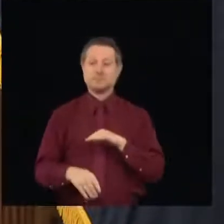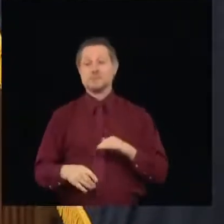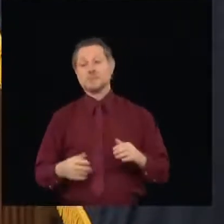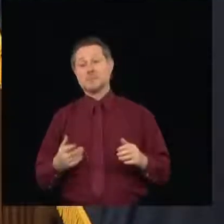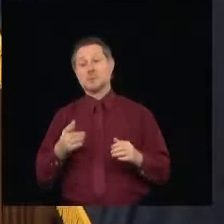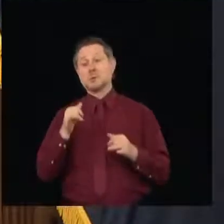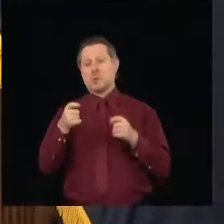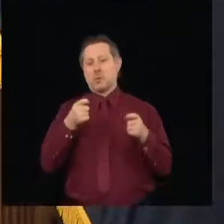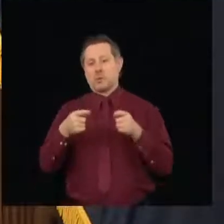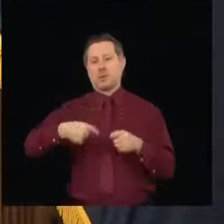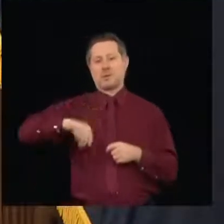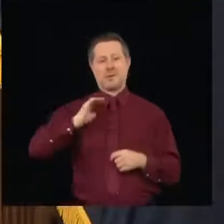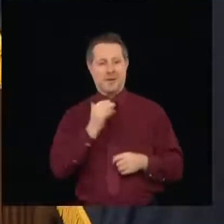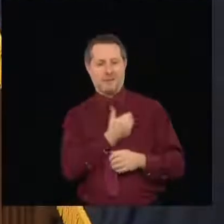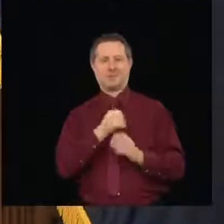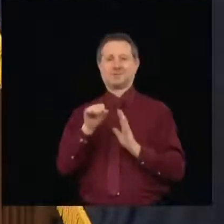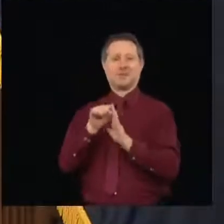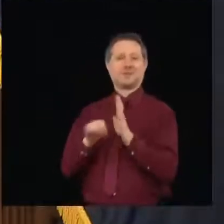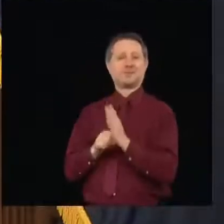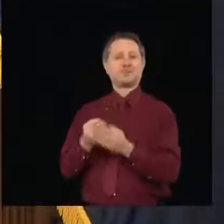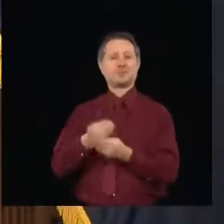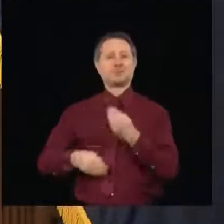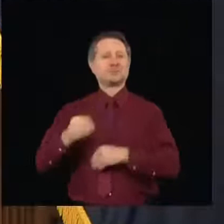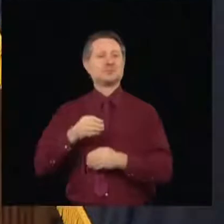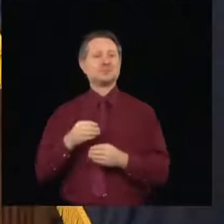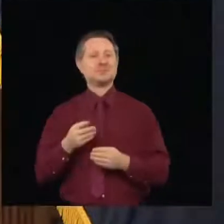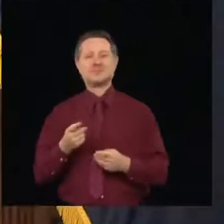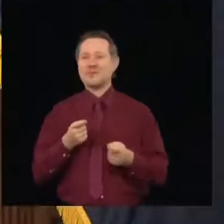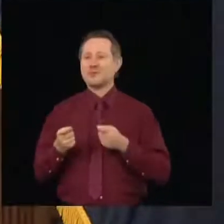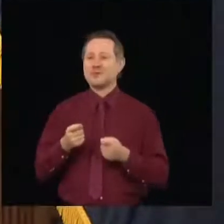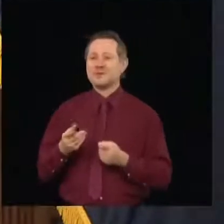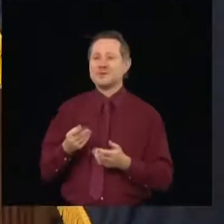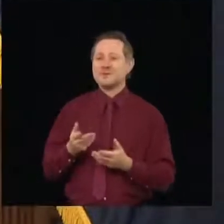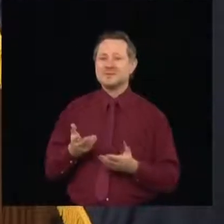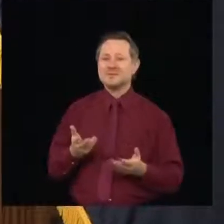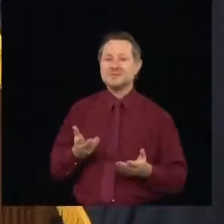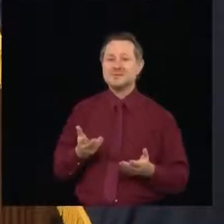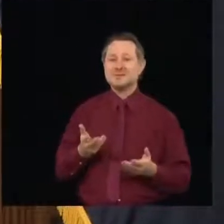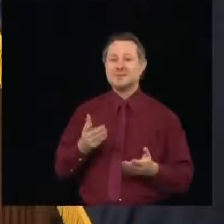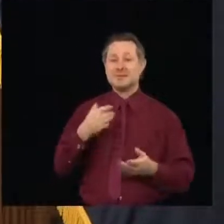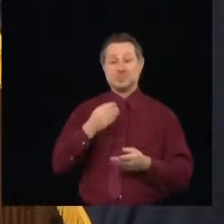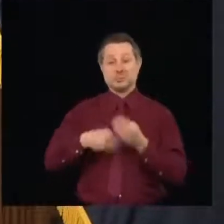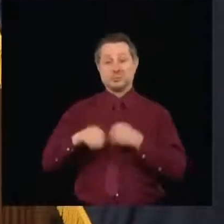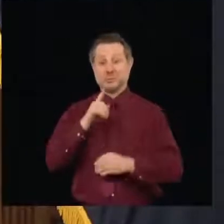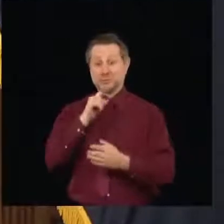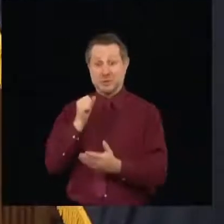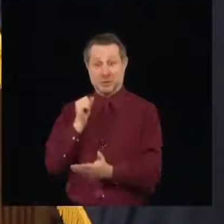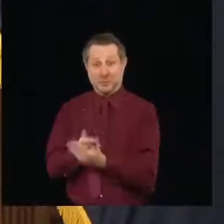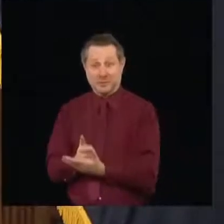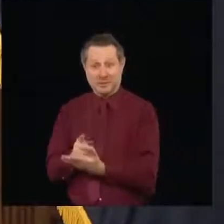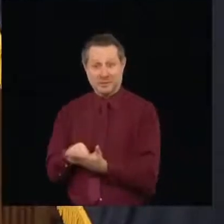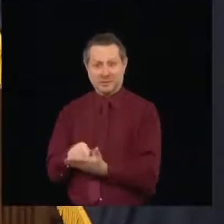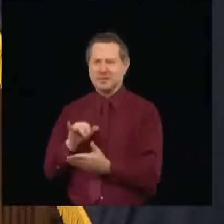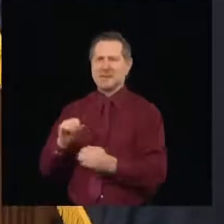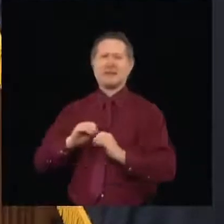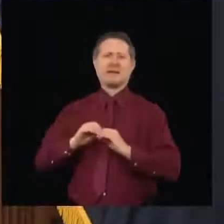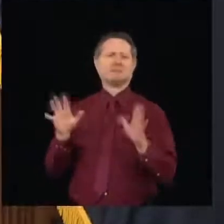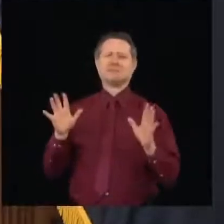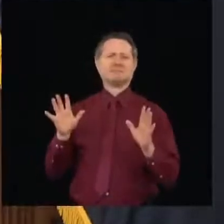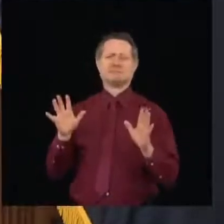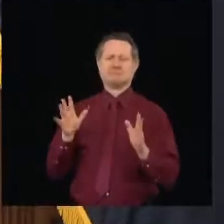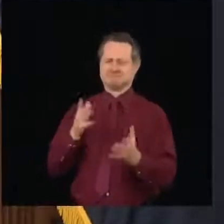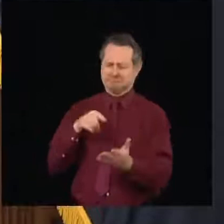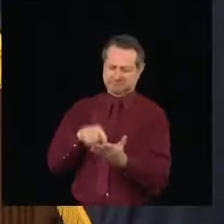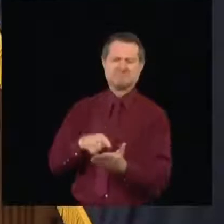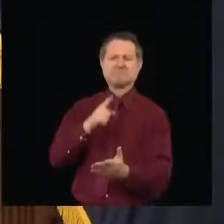this year, because we passed the budget, we have a shortfall. If Washington